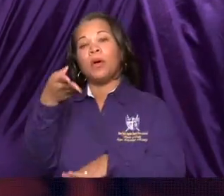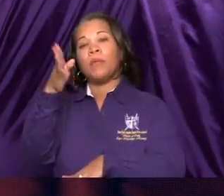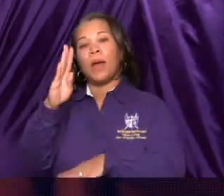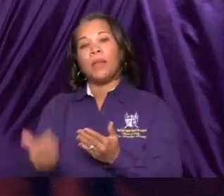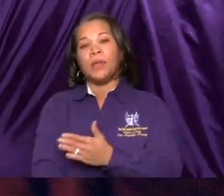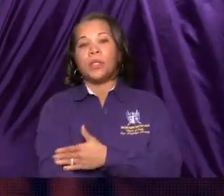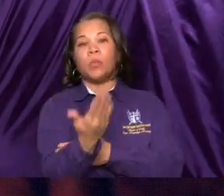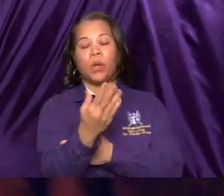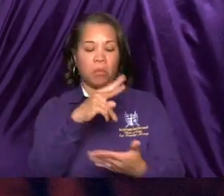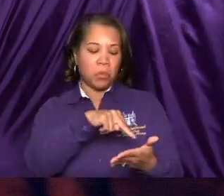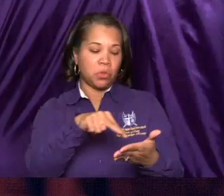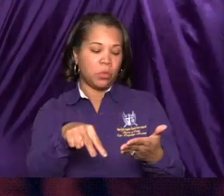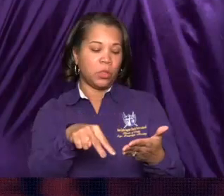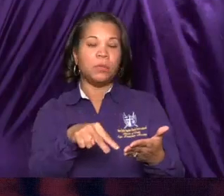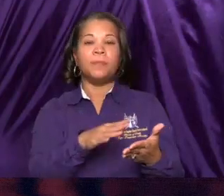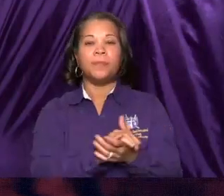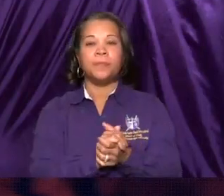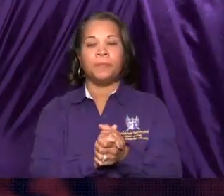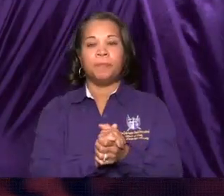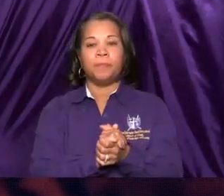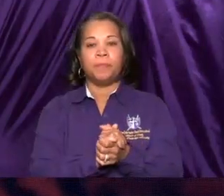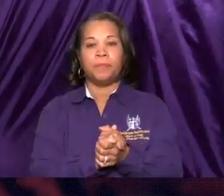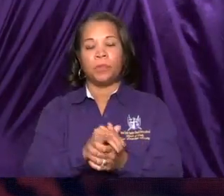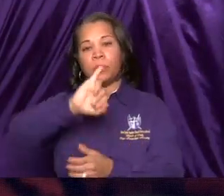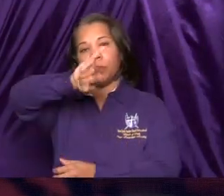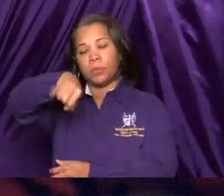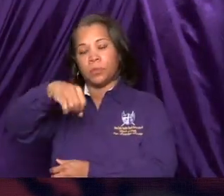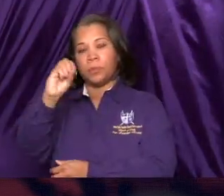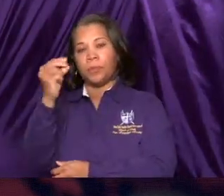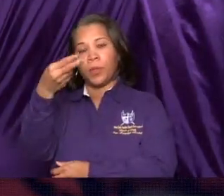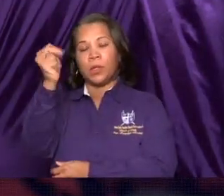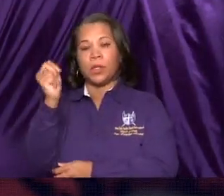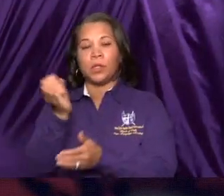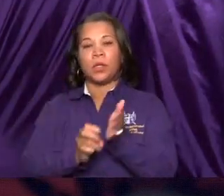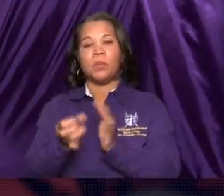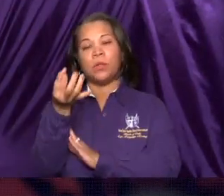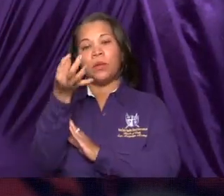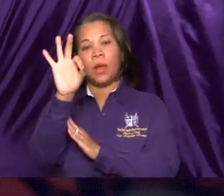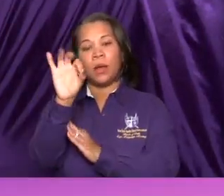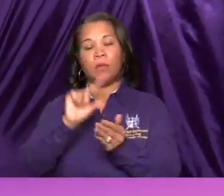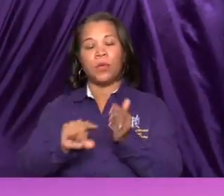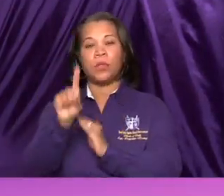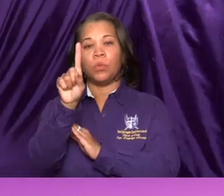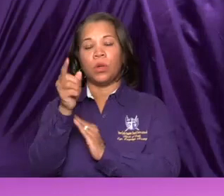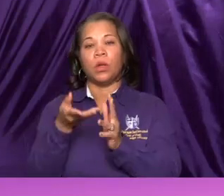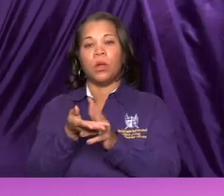has already been read. We're in John chapter 9, verse 1 through 9.